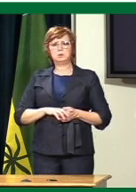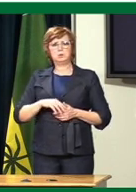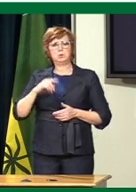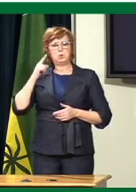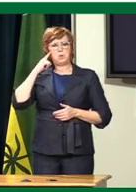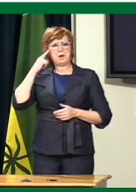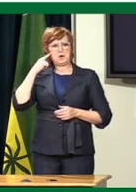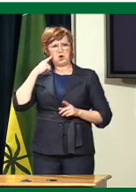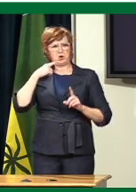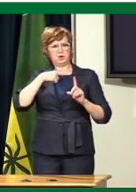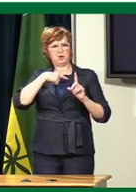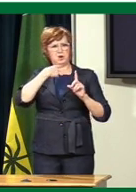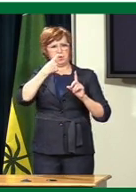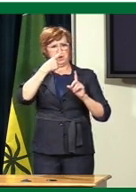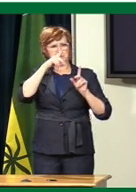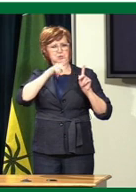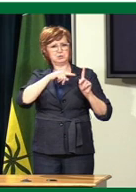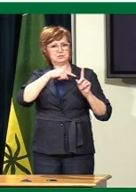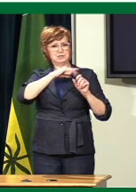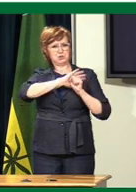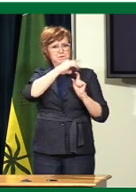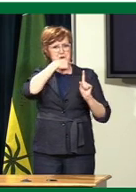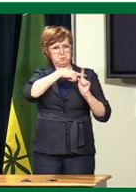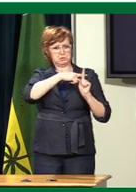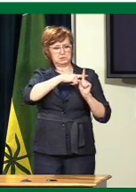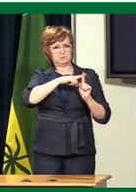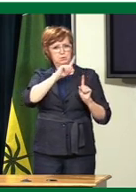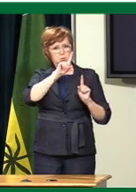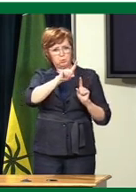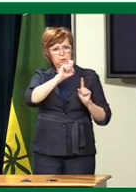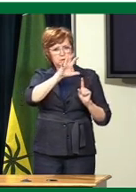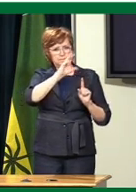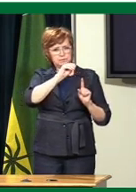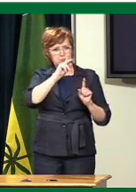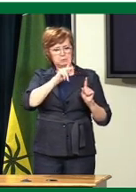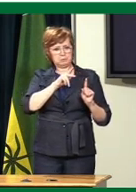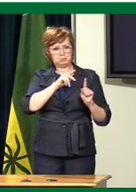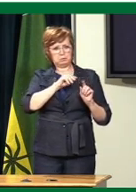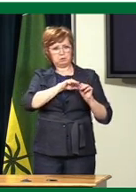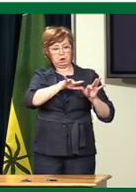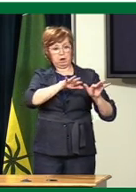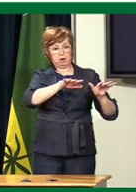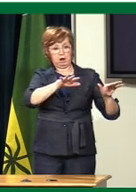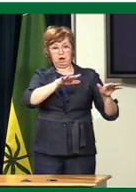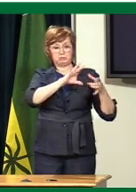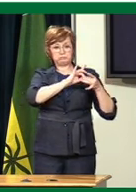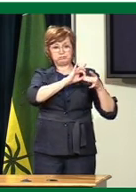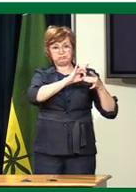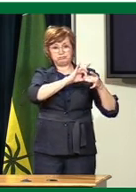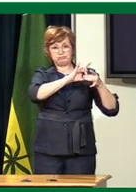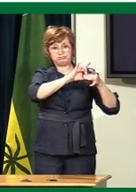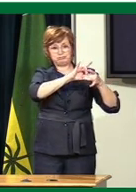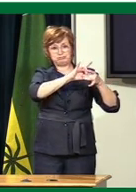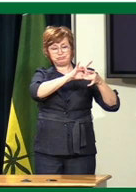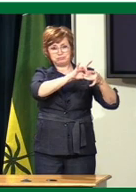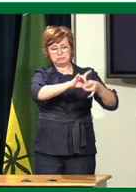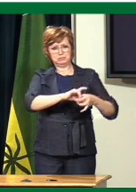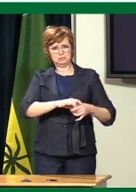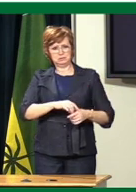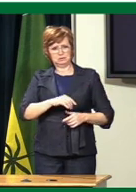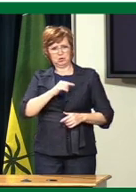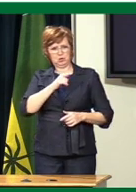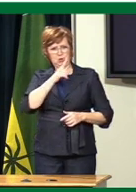had like 150 contacts. Like, how many times has that happened? And can you qualify that? Like, are we talking about someone who might